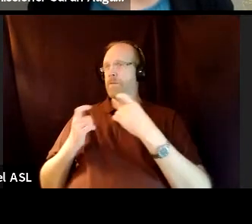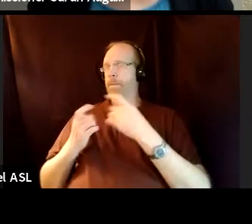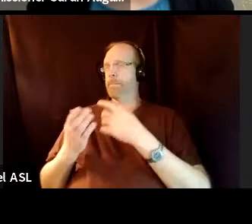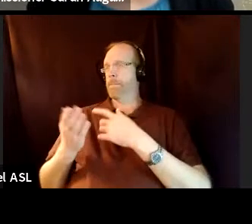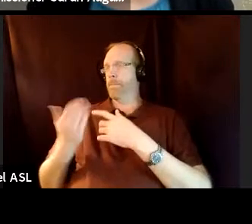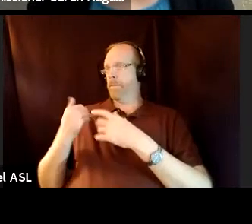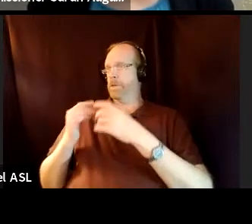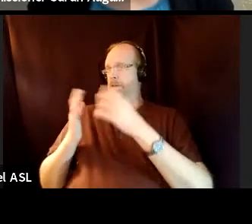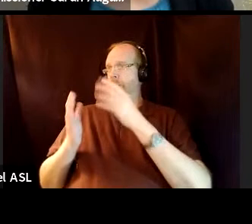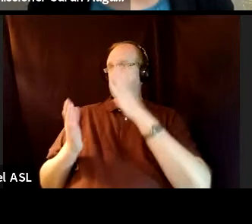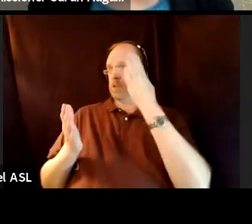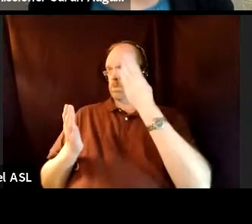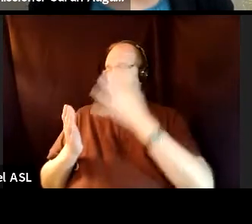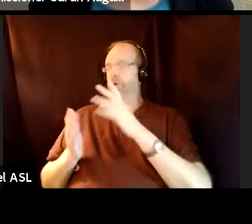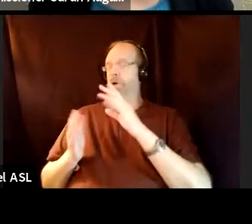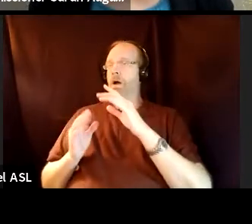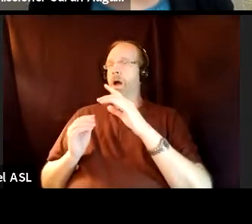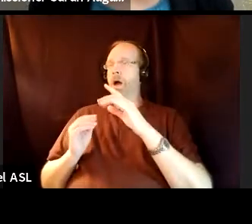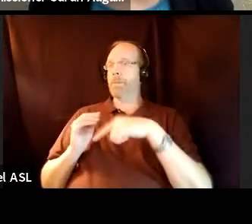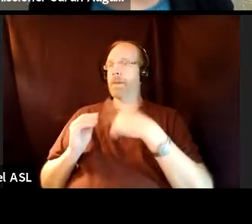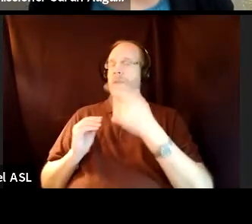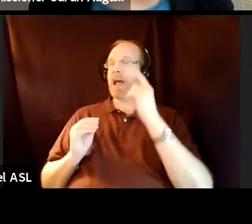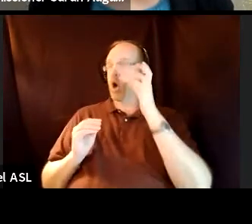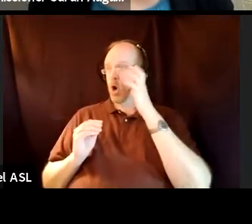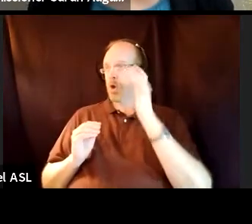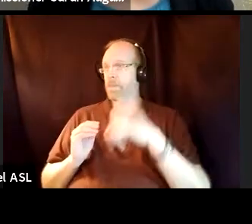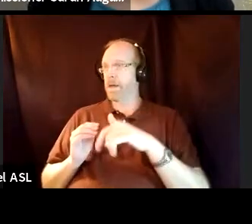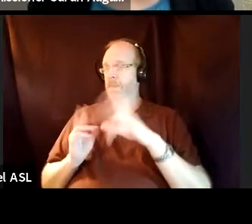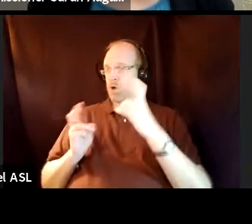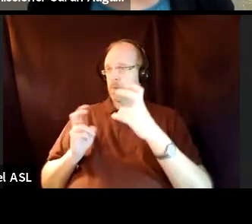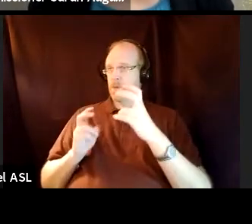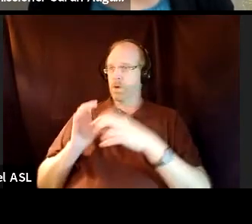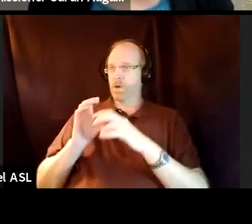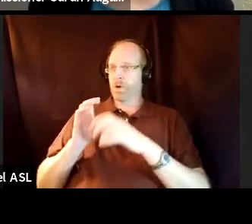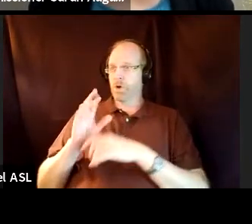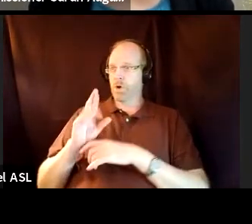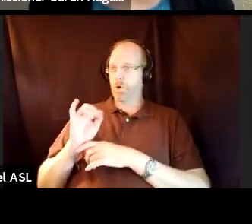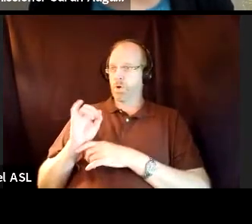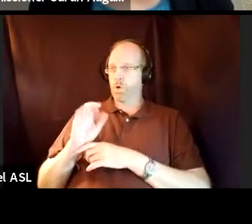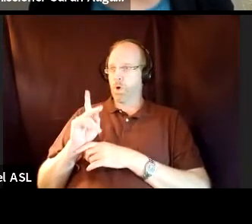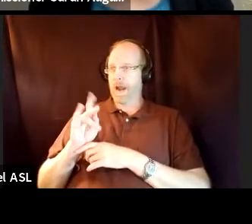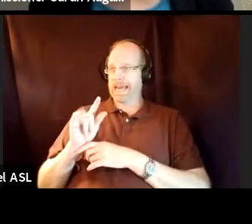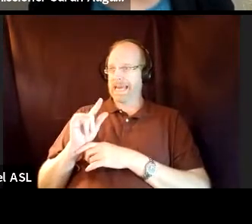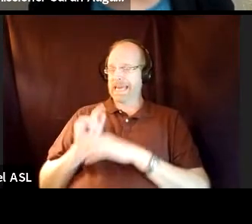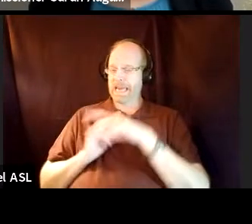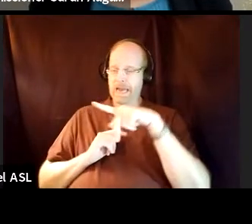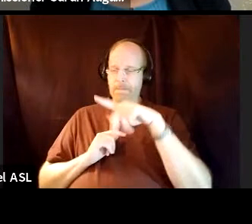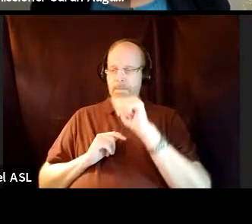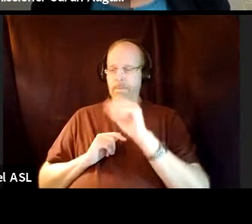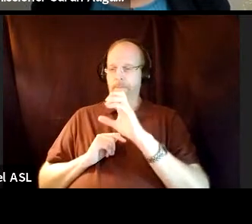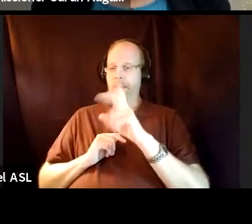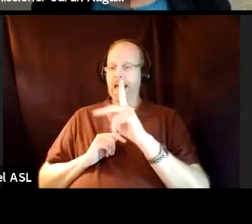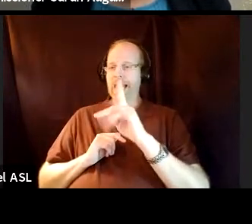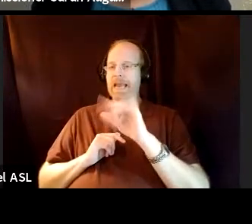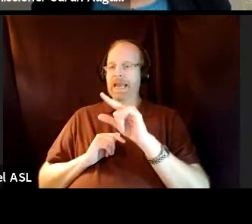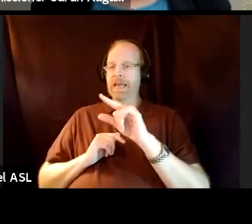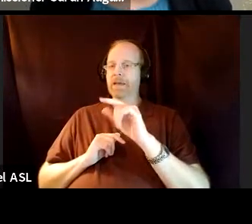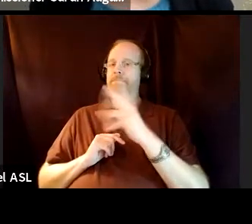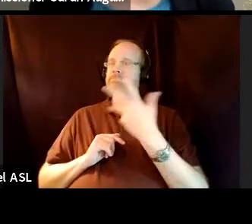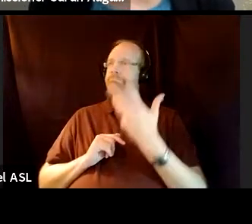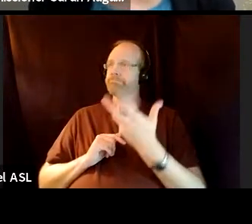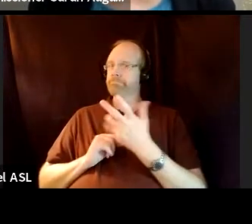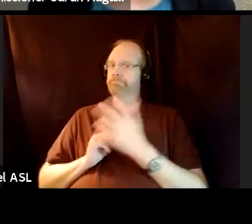speaker regarding, I heard the terms cracking and packing or something like that. And I